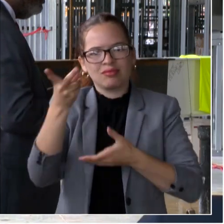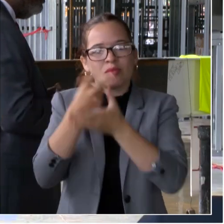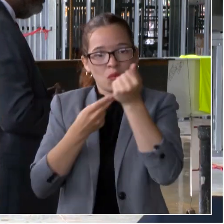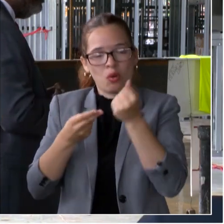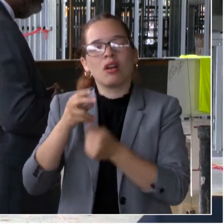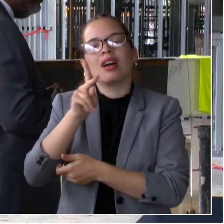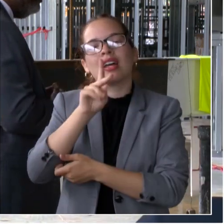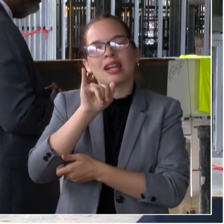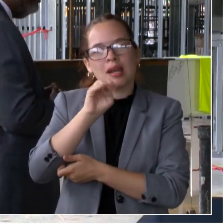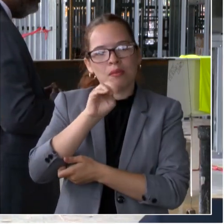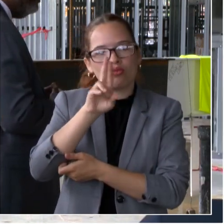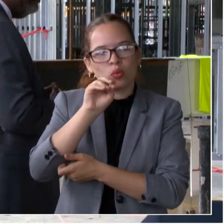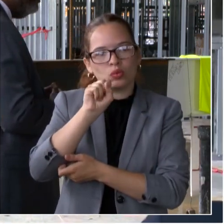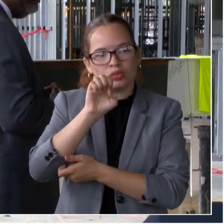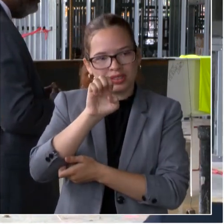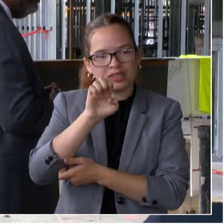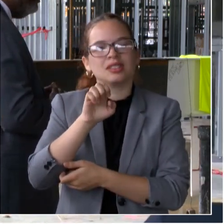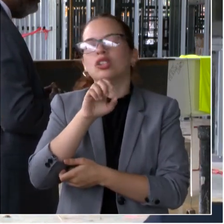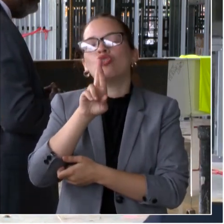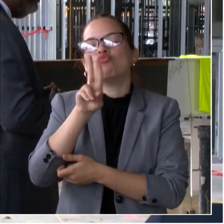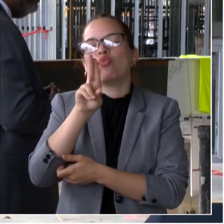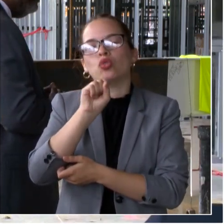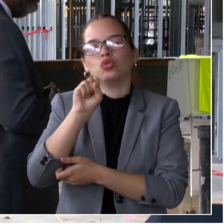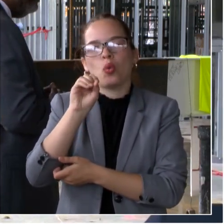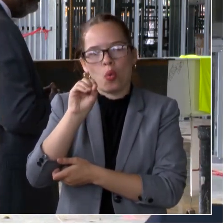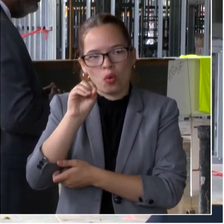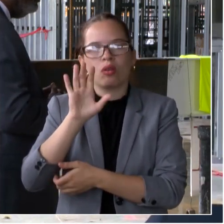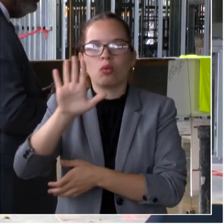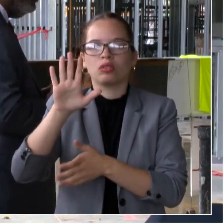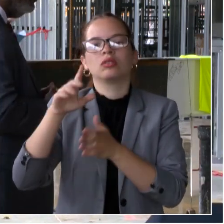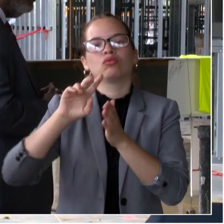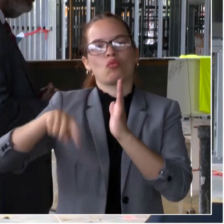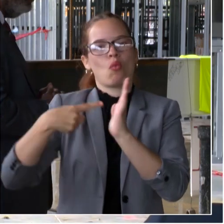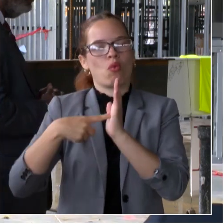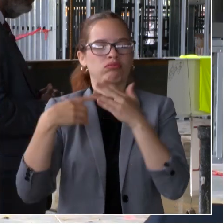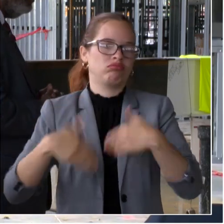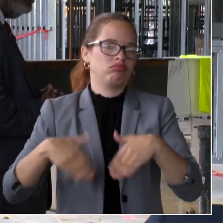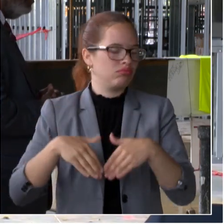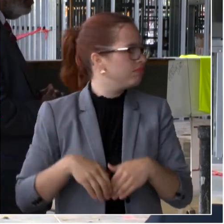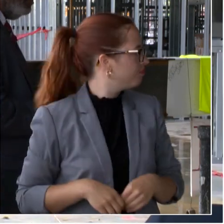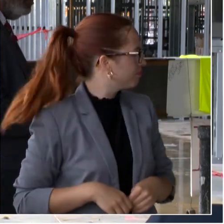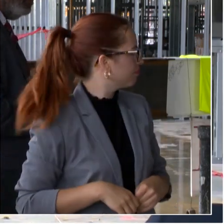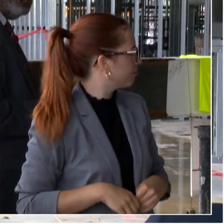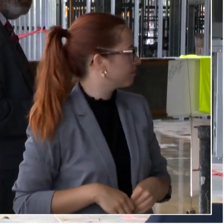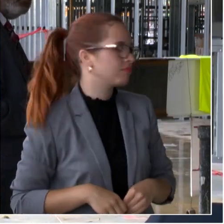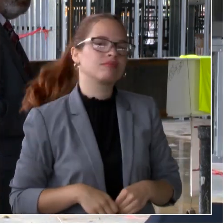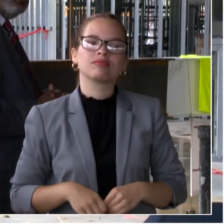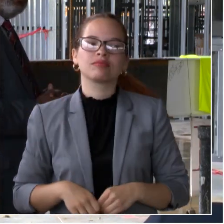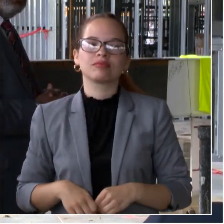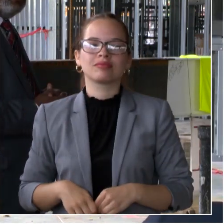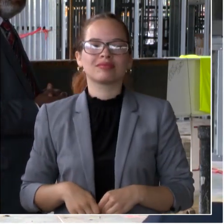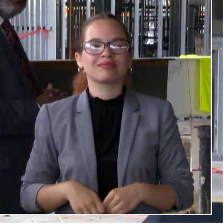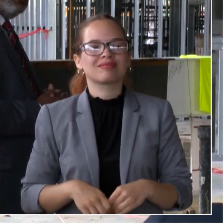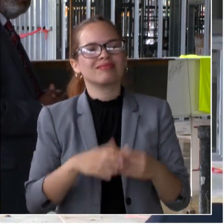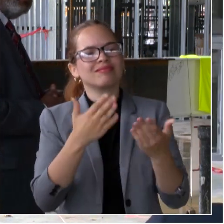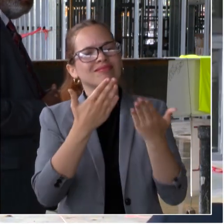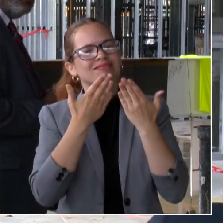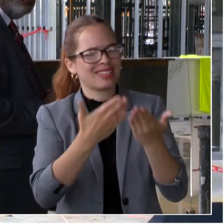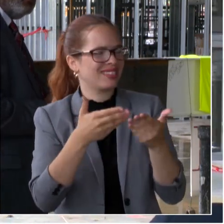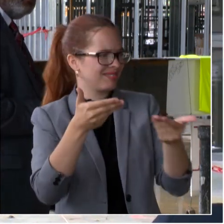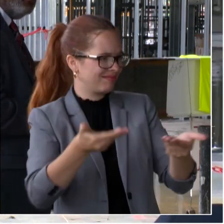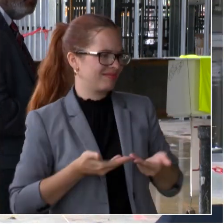UHS partnership, I want to ask Kimberly Russo to come up and talk about their